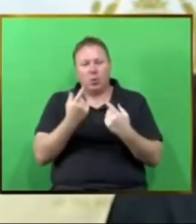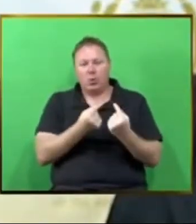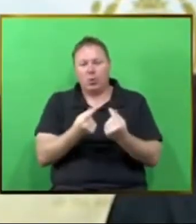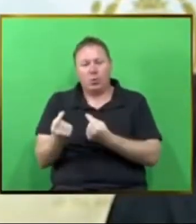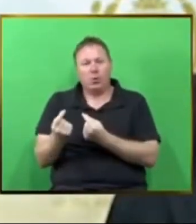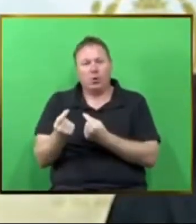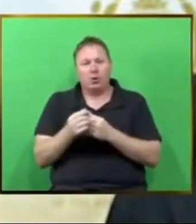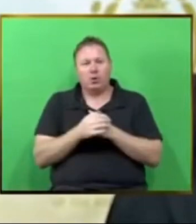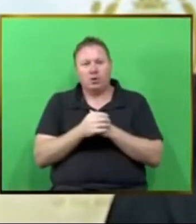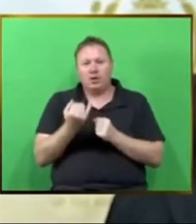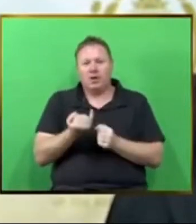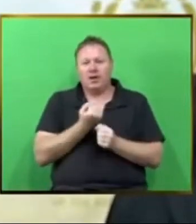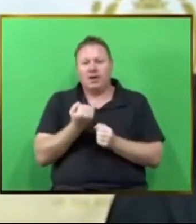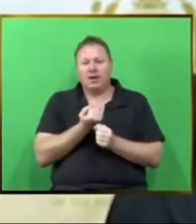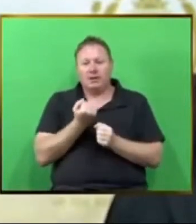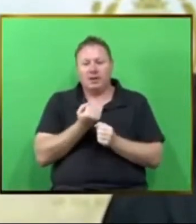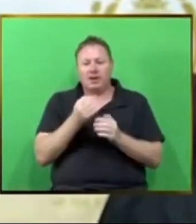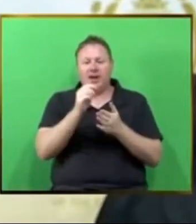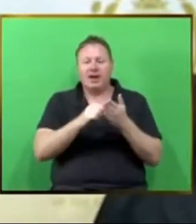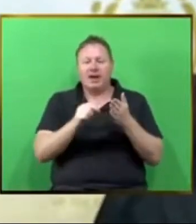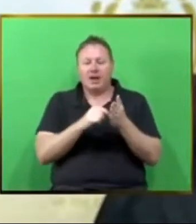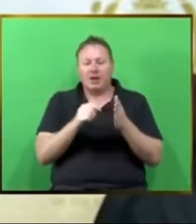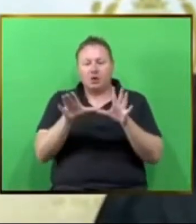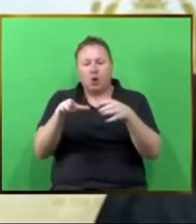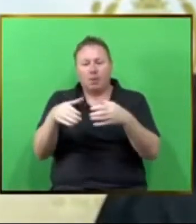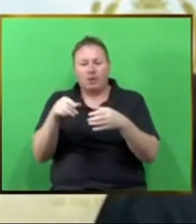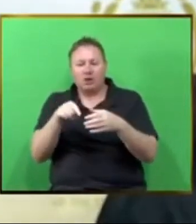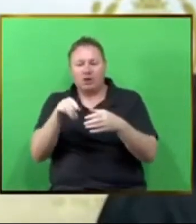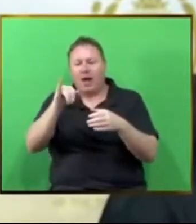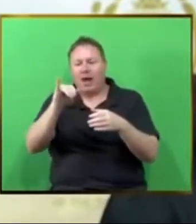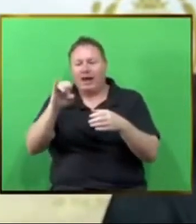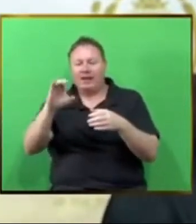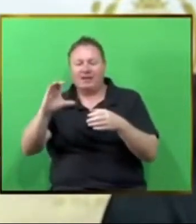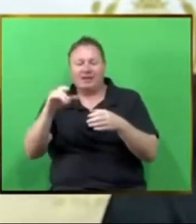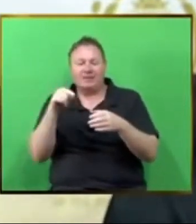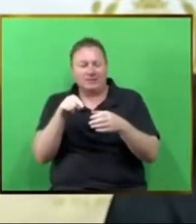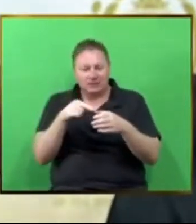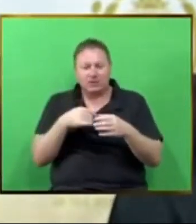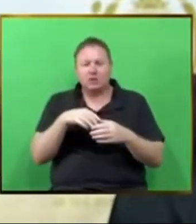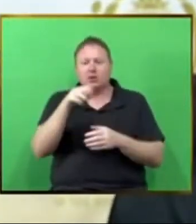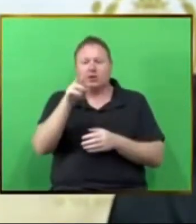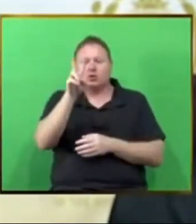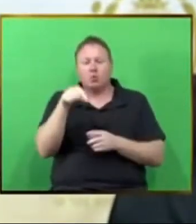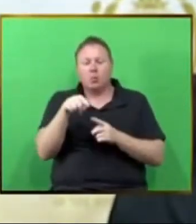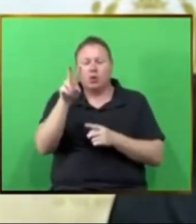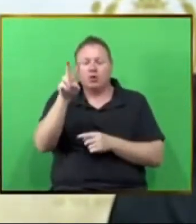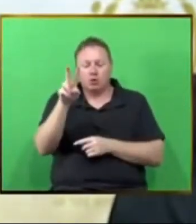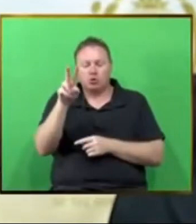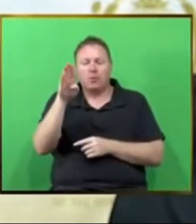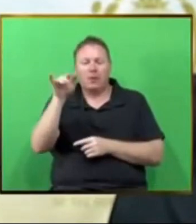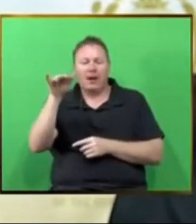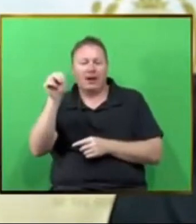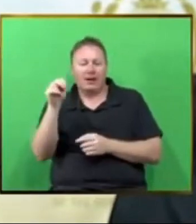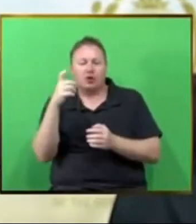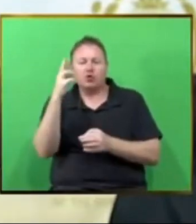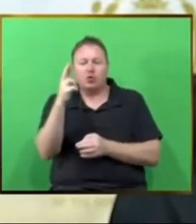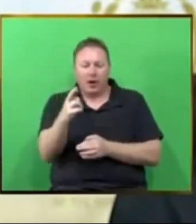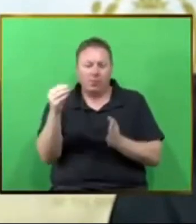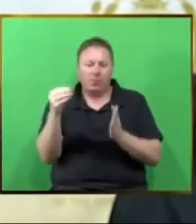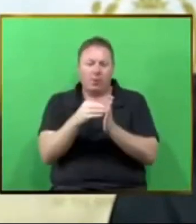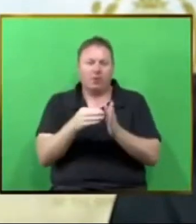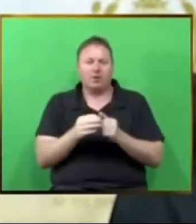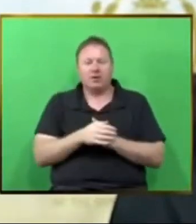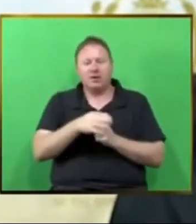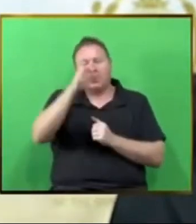the Independent Electoral Commission is allocated 2.3 billion. The police and